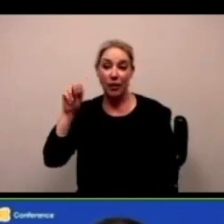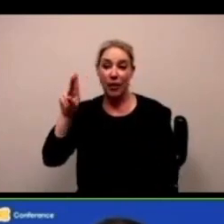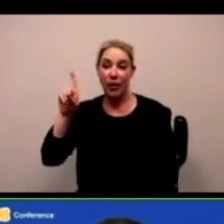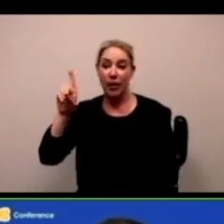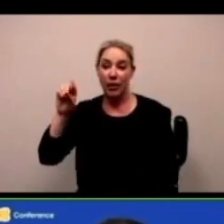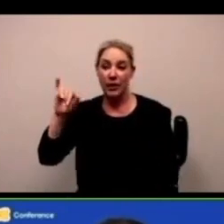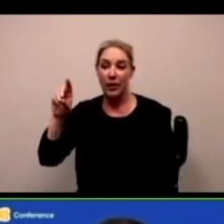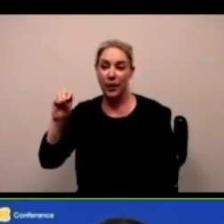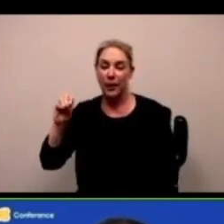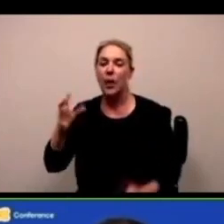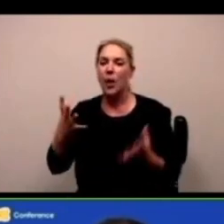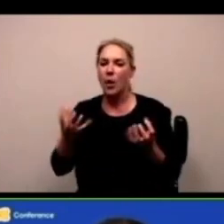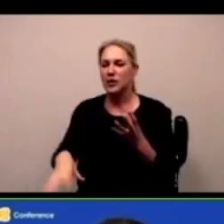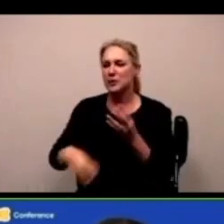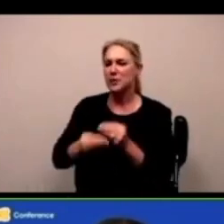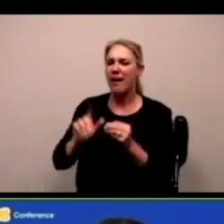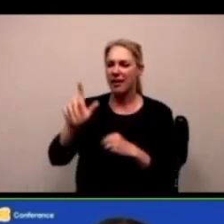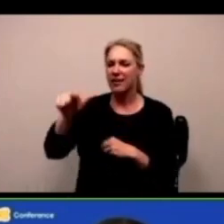will.